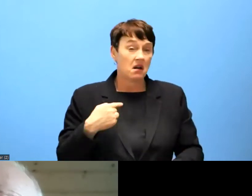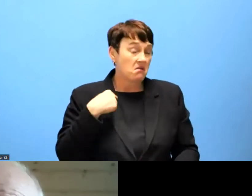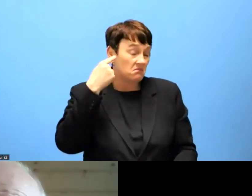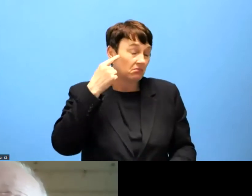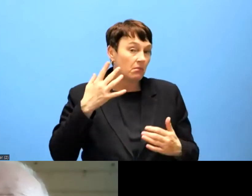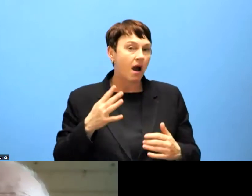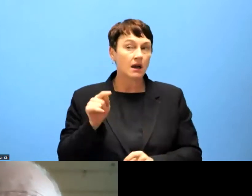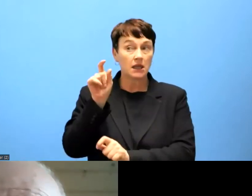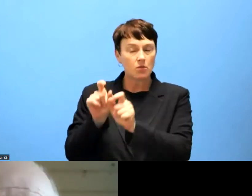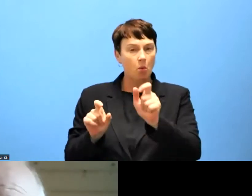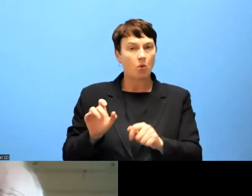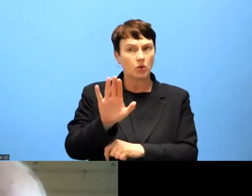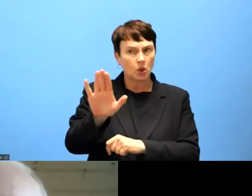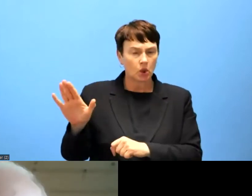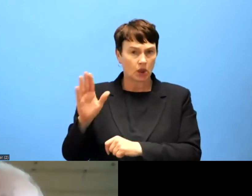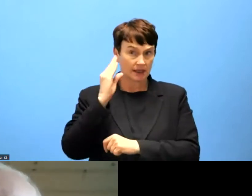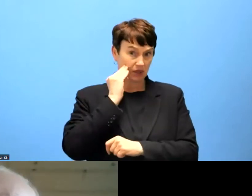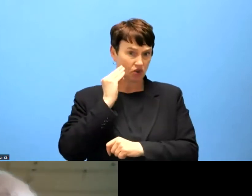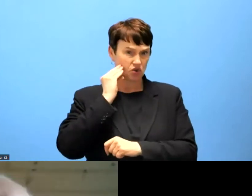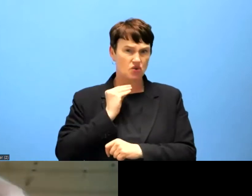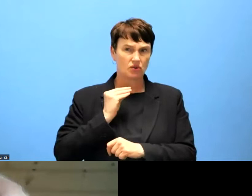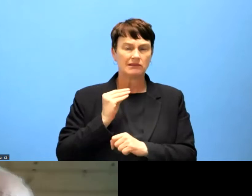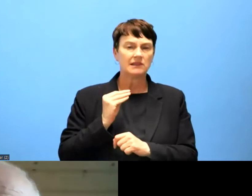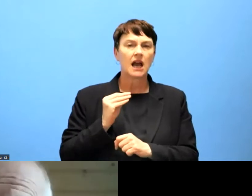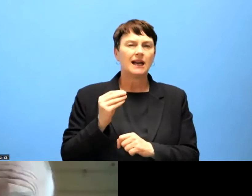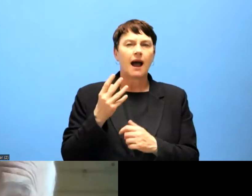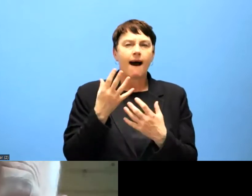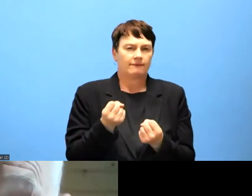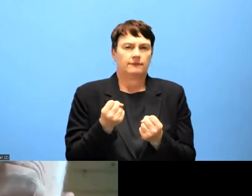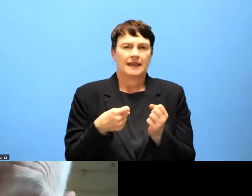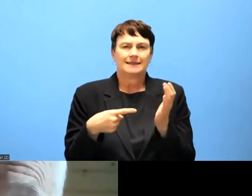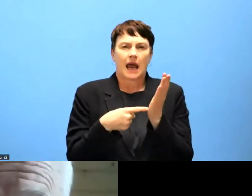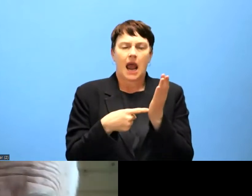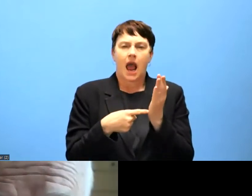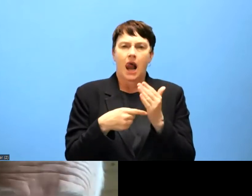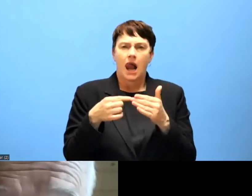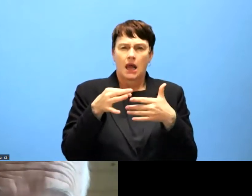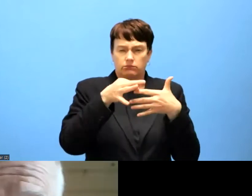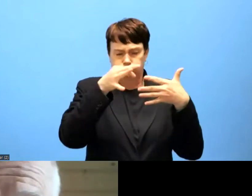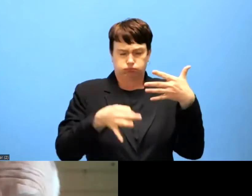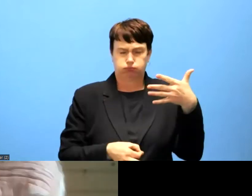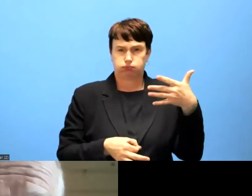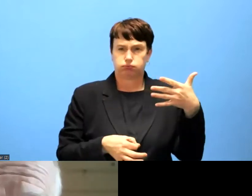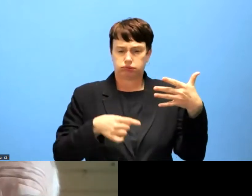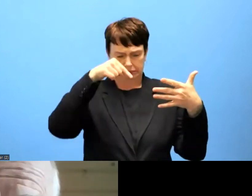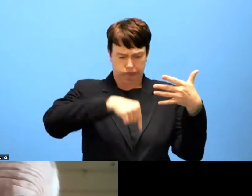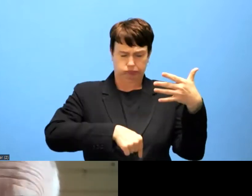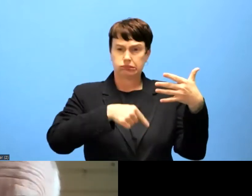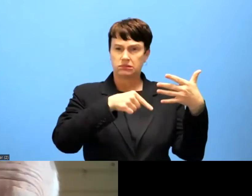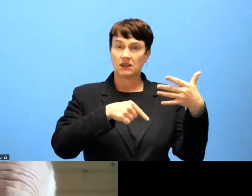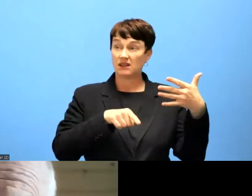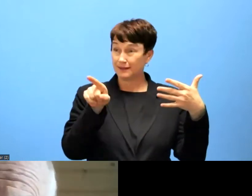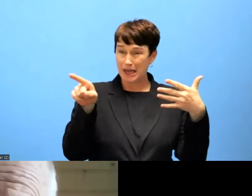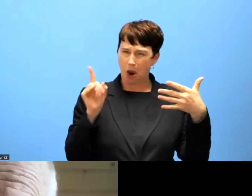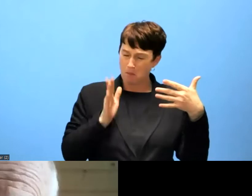experience to support complex technical specification. With even more technical details seems like digging